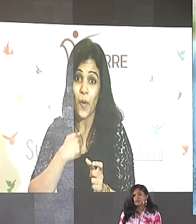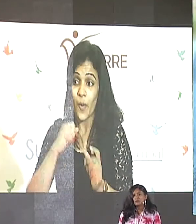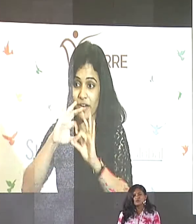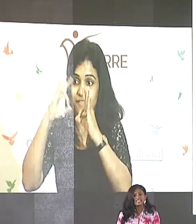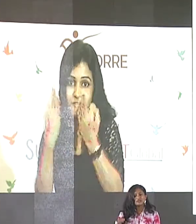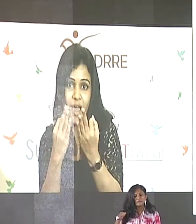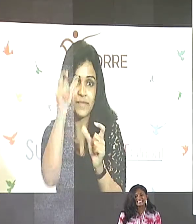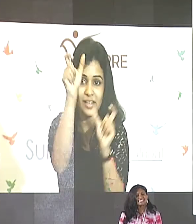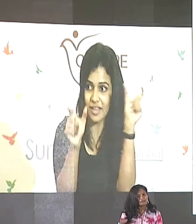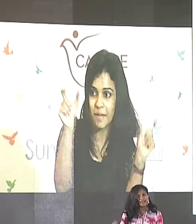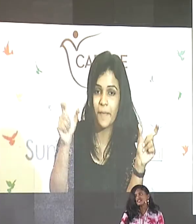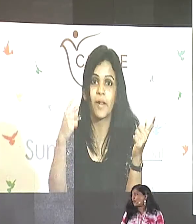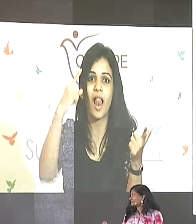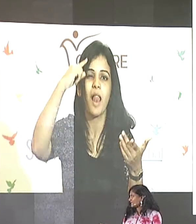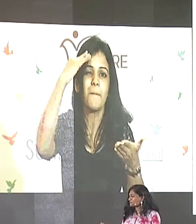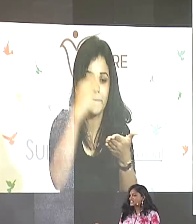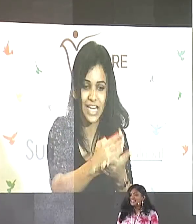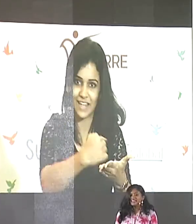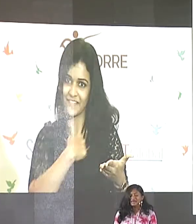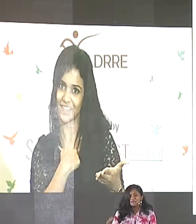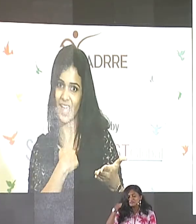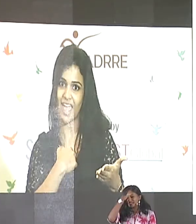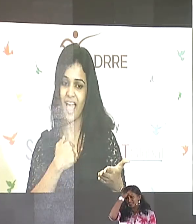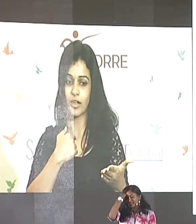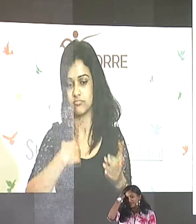and someone was willing to place that bet on me.